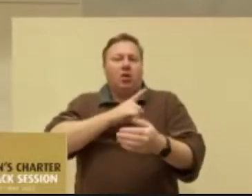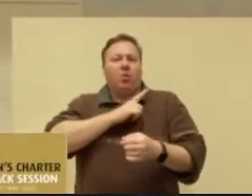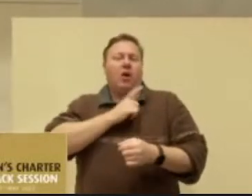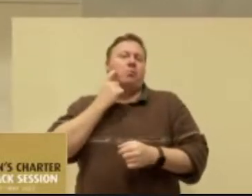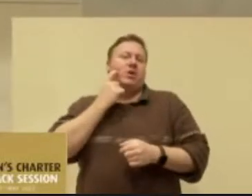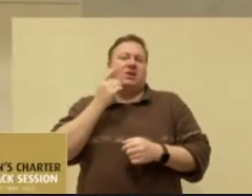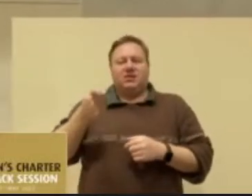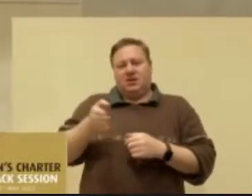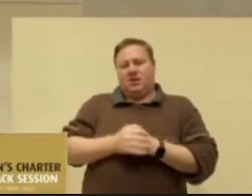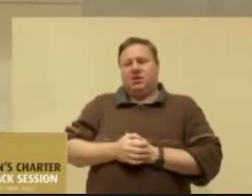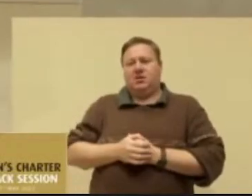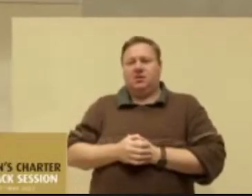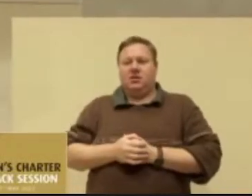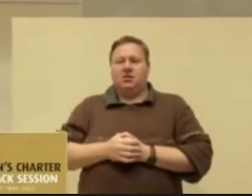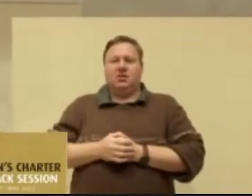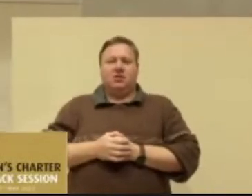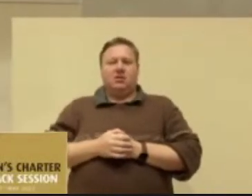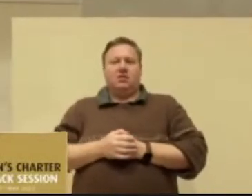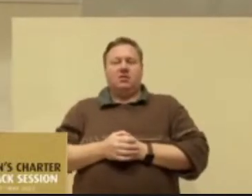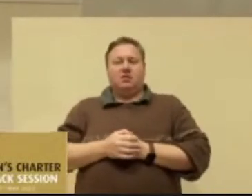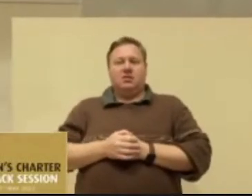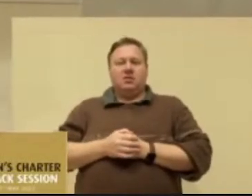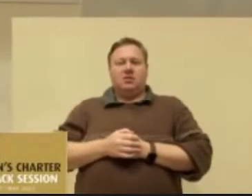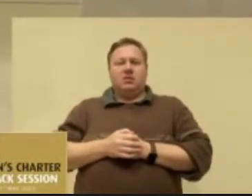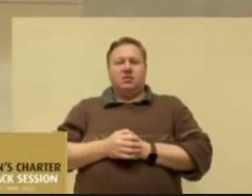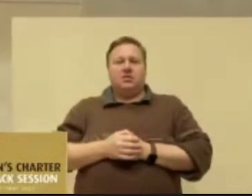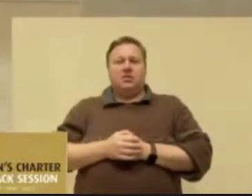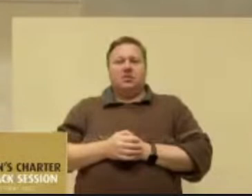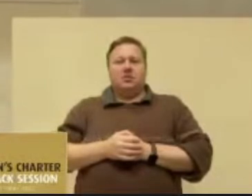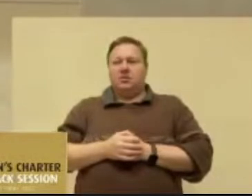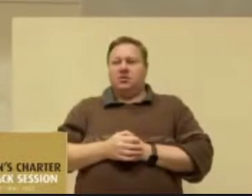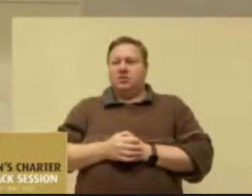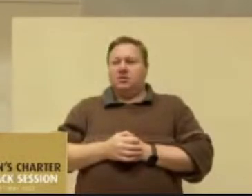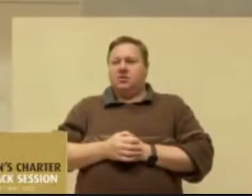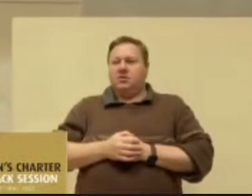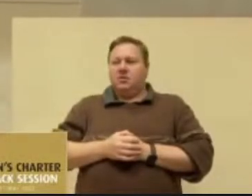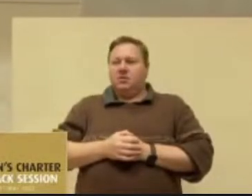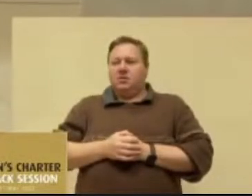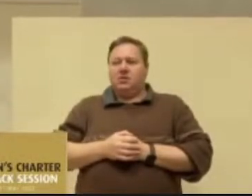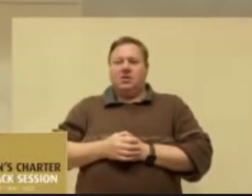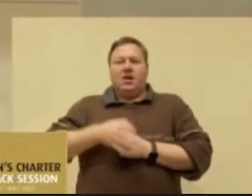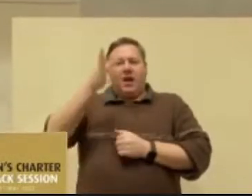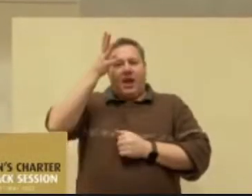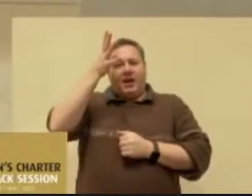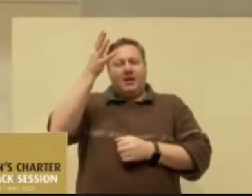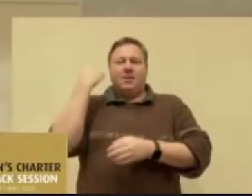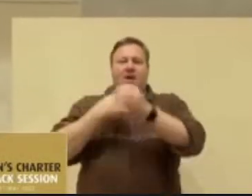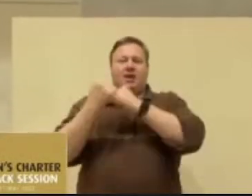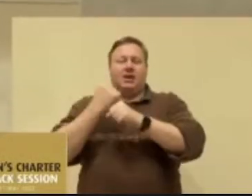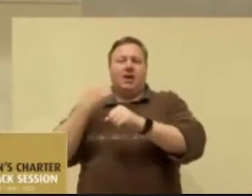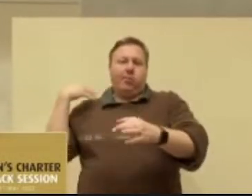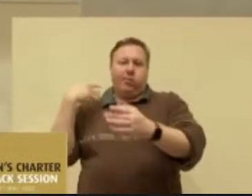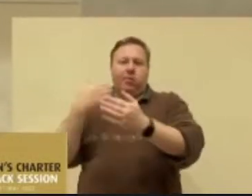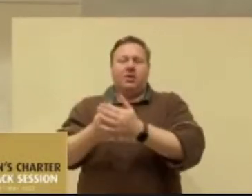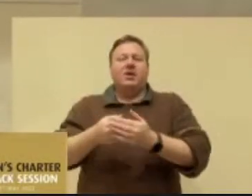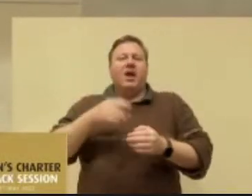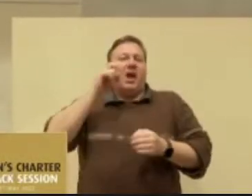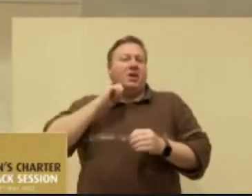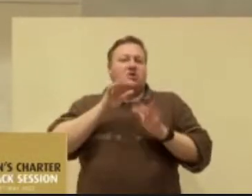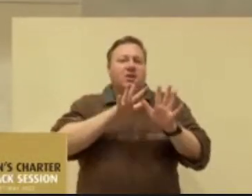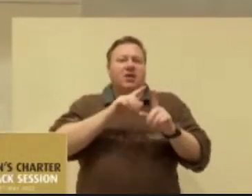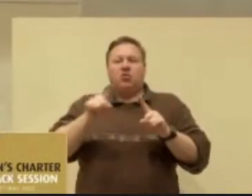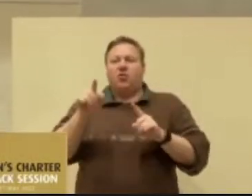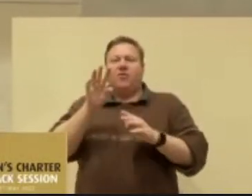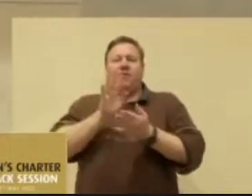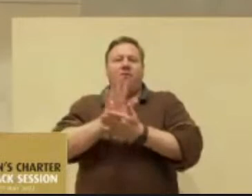our health facilities between in the previous academic year between ages 10 and up to 14 there were